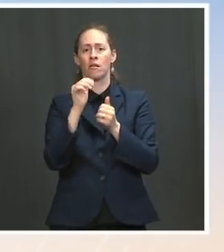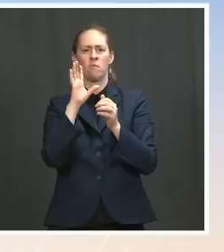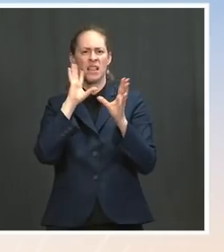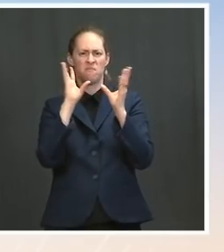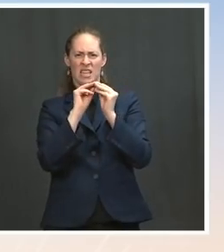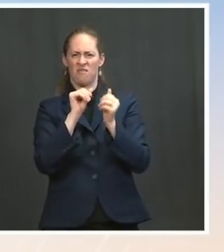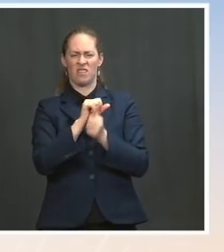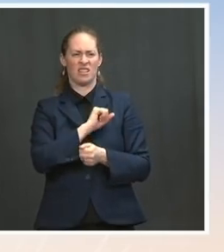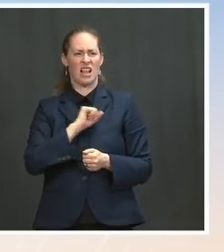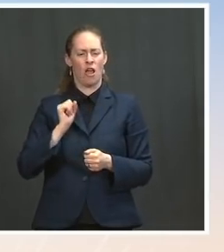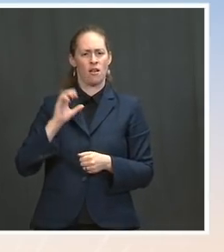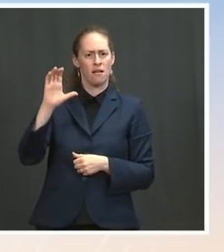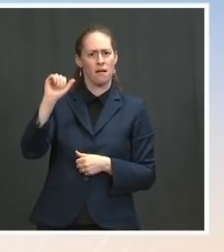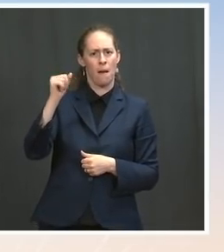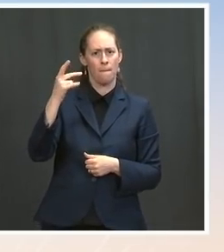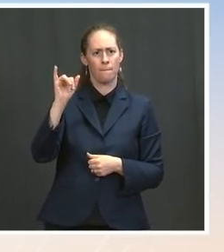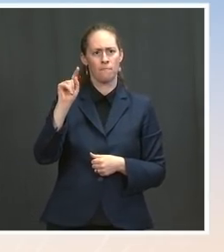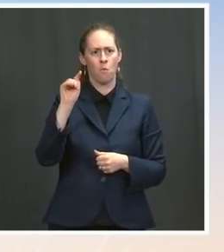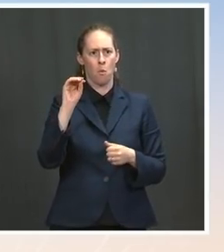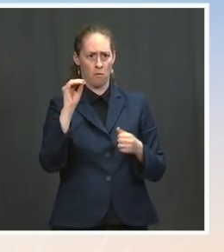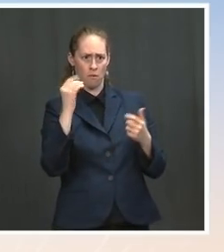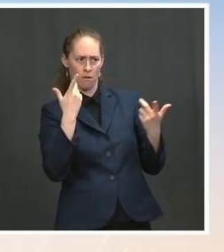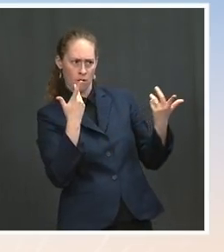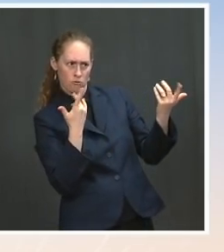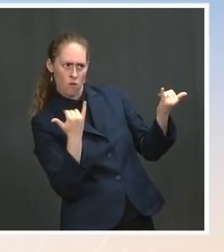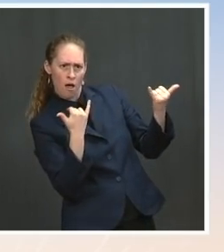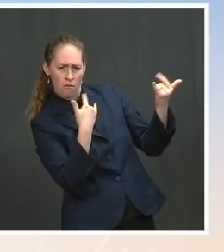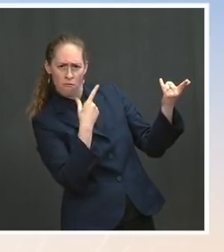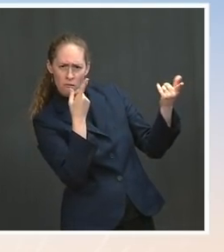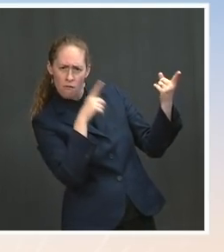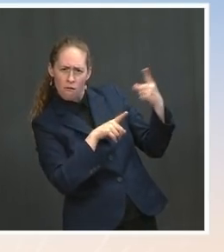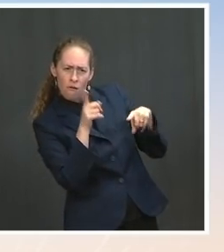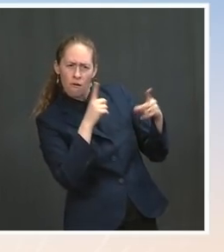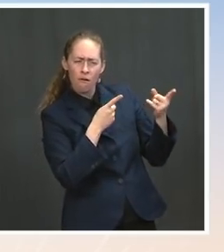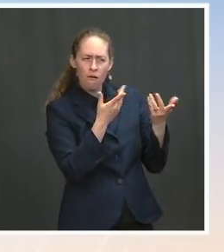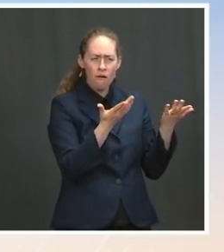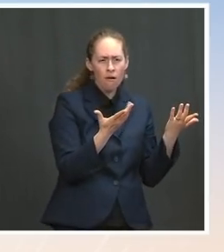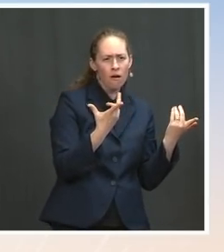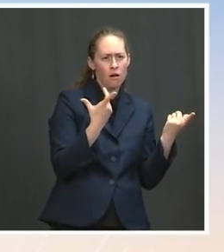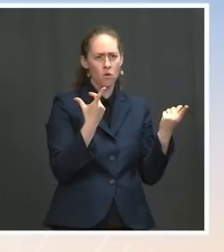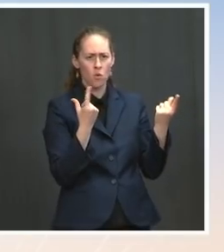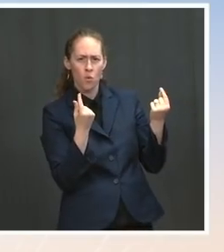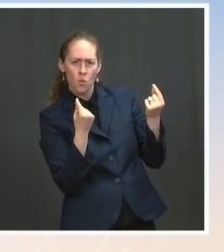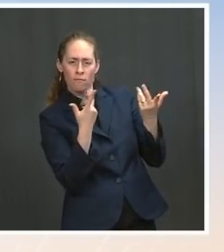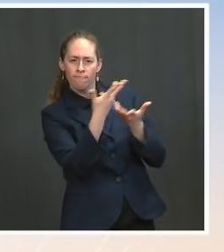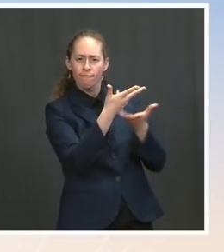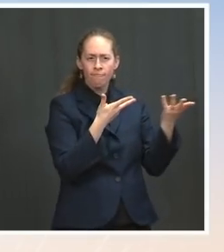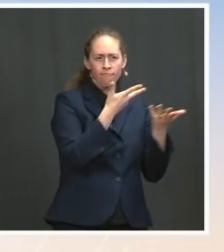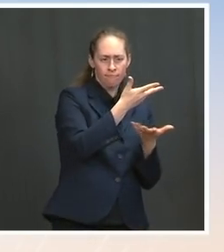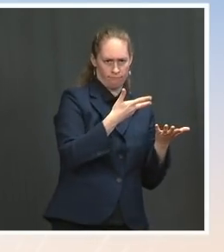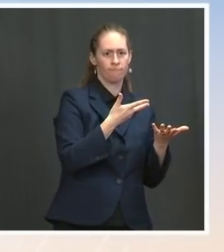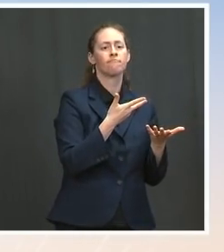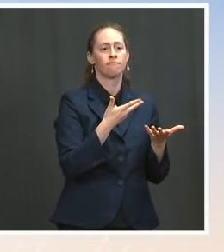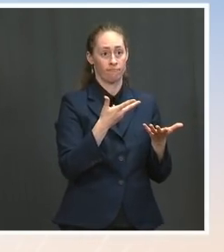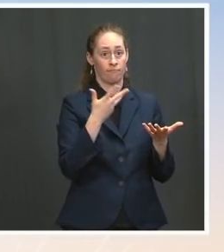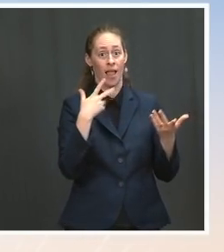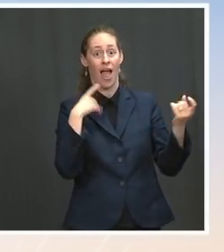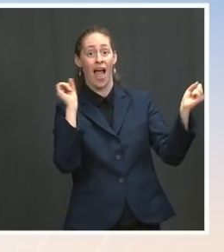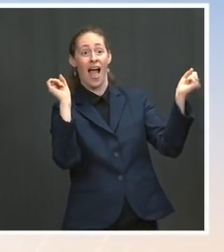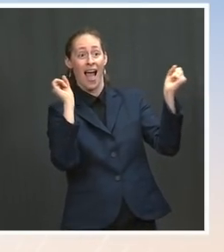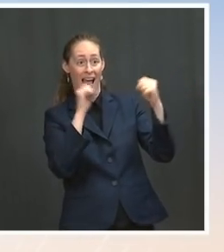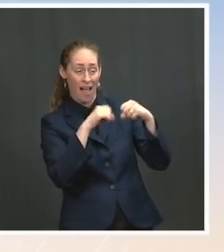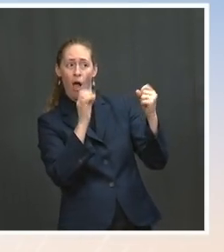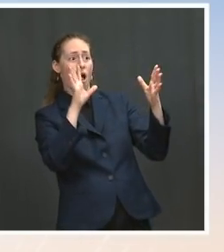mean both sides continue to make moves toward each other. Both sides continue to look for areas where they agree, and that's what